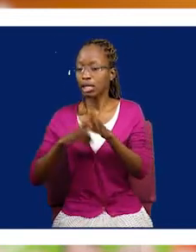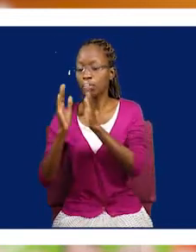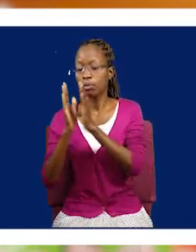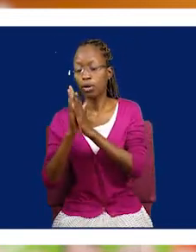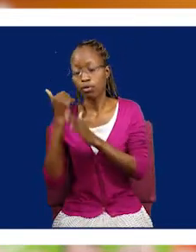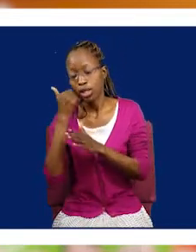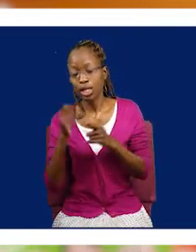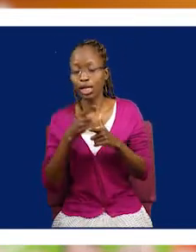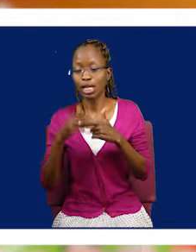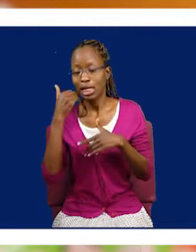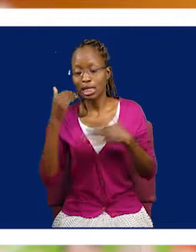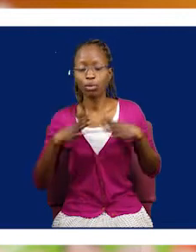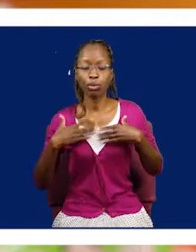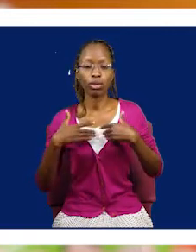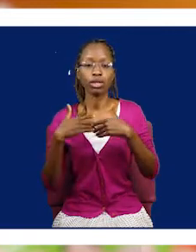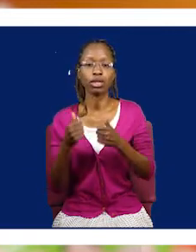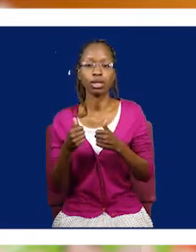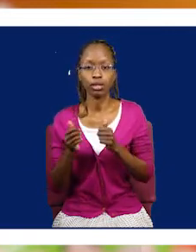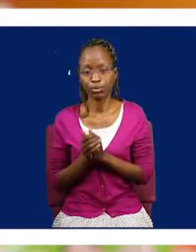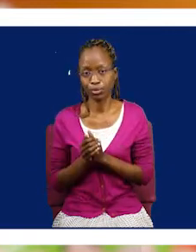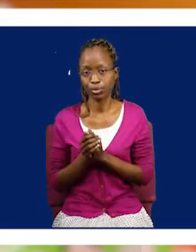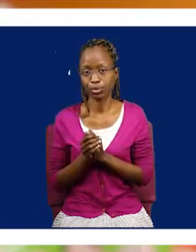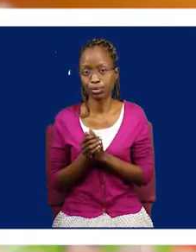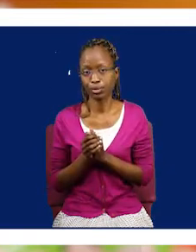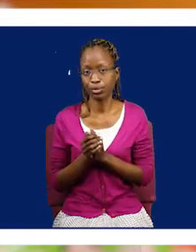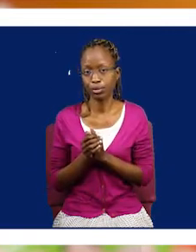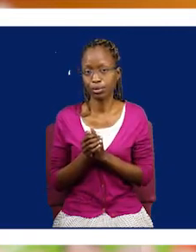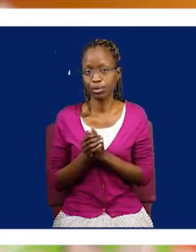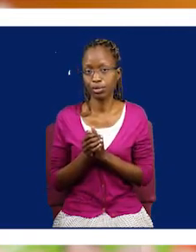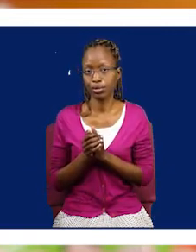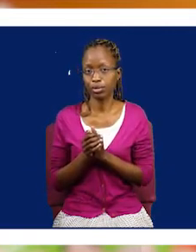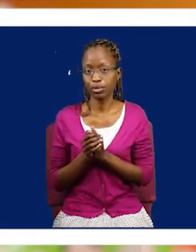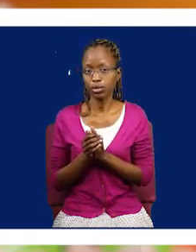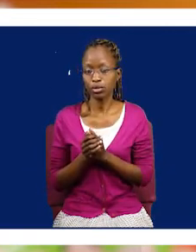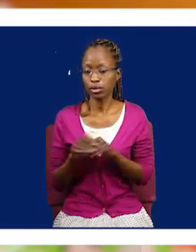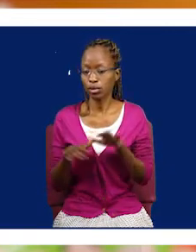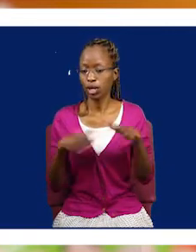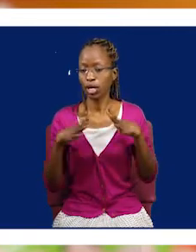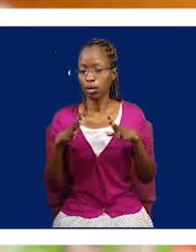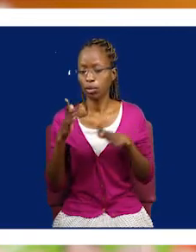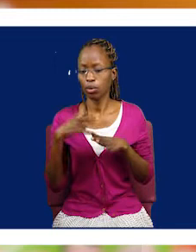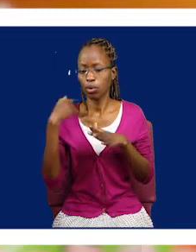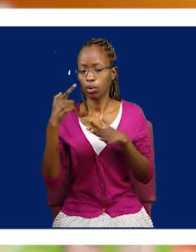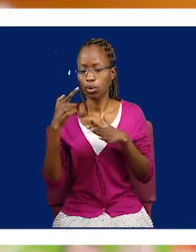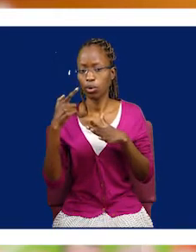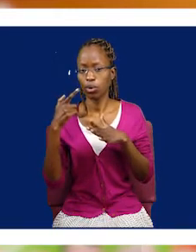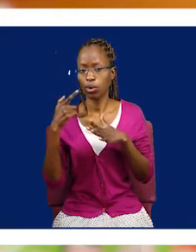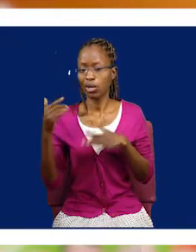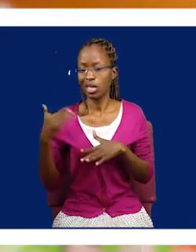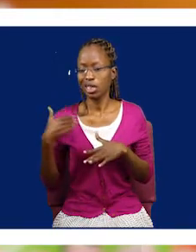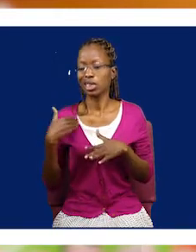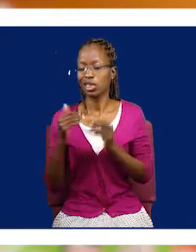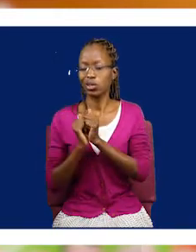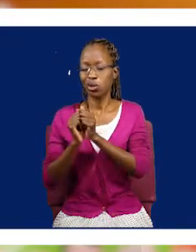for the sick become well. They become cured or healed. The people who had evil spirits, who are